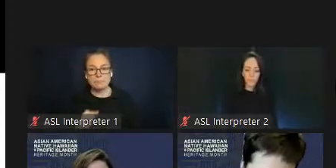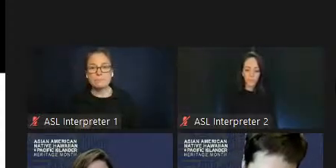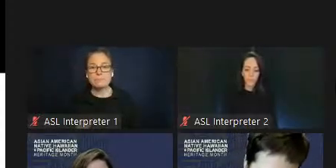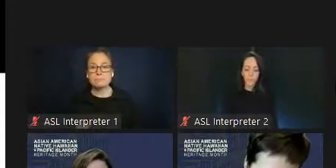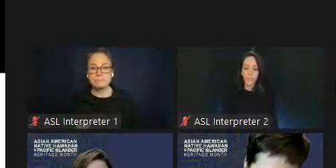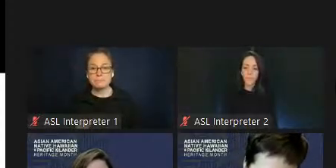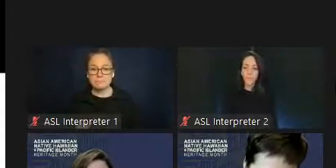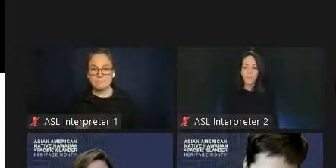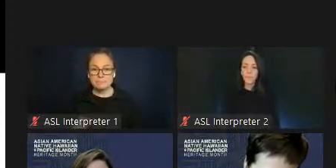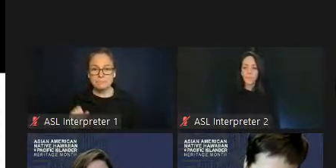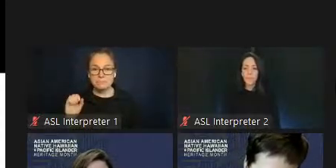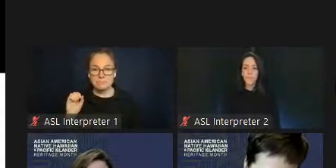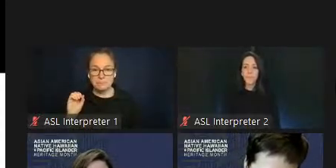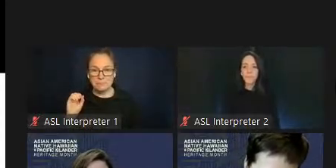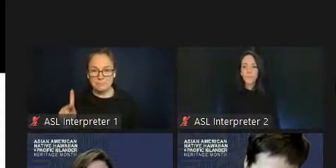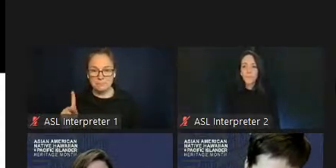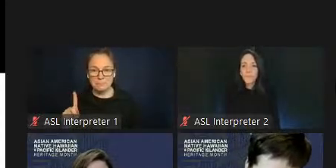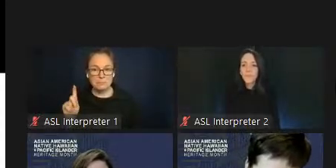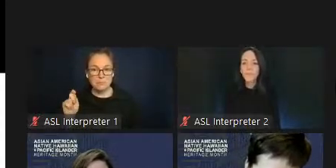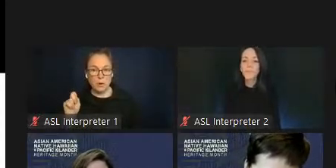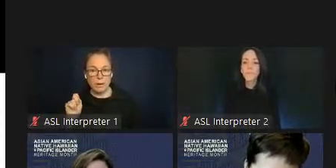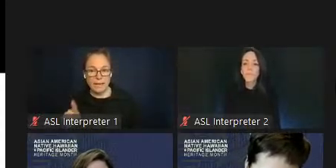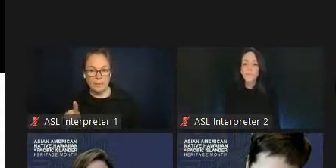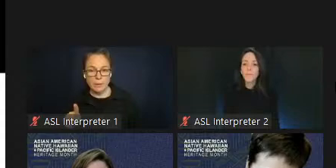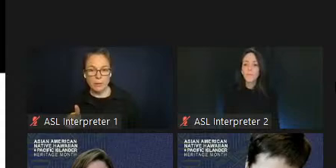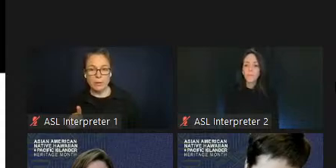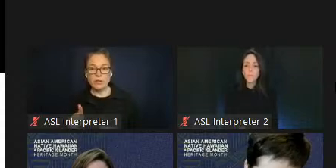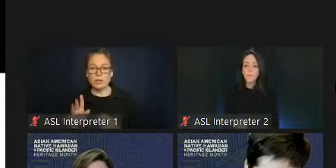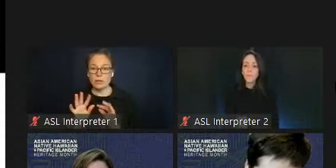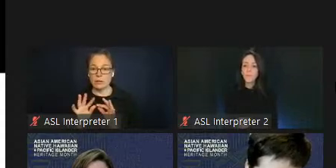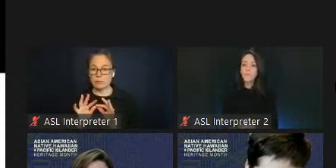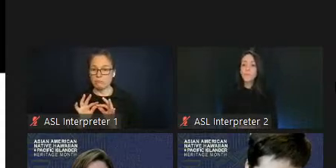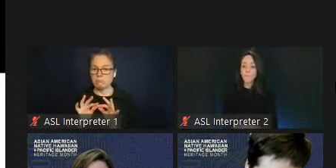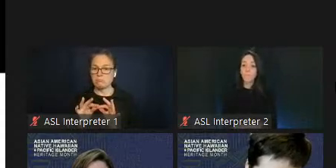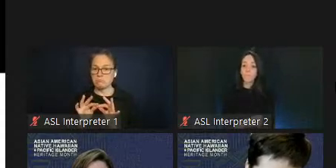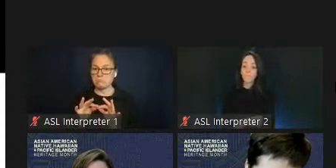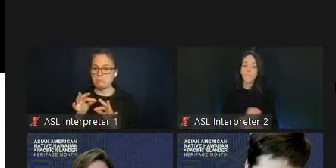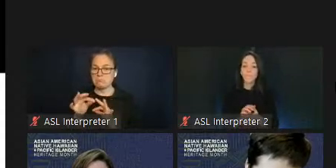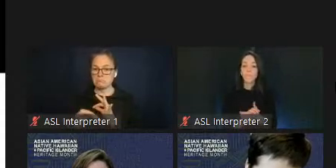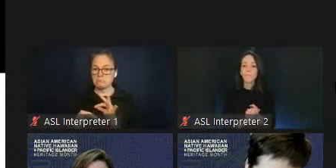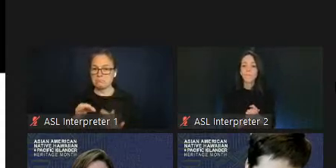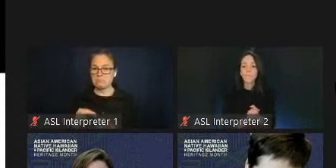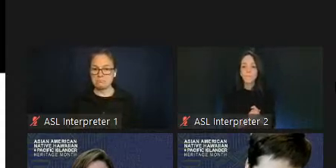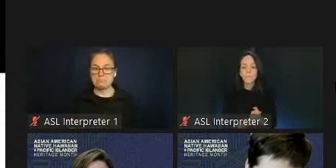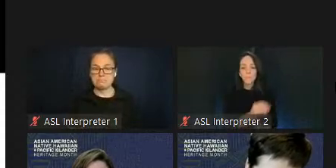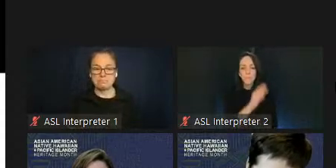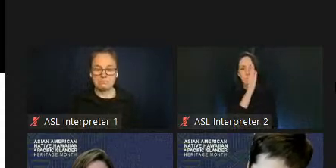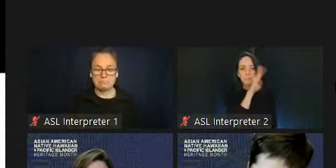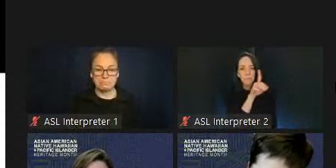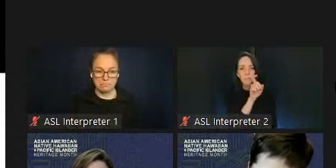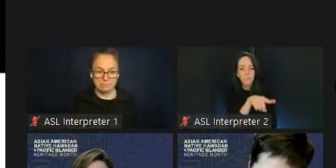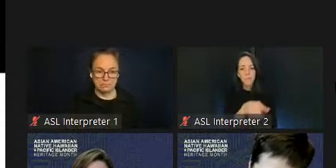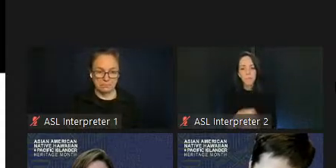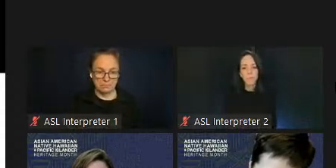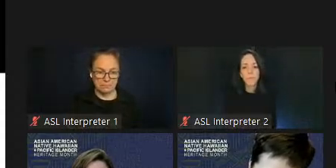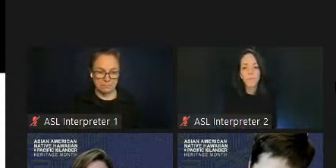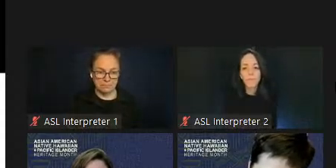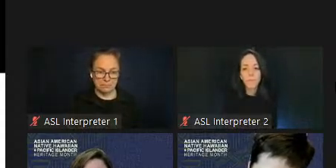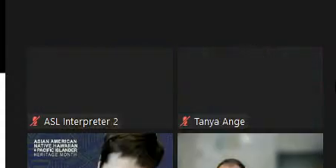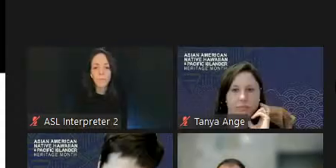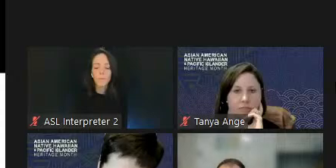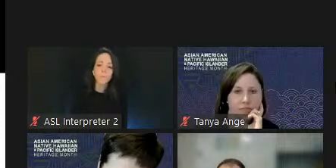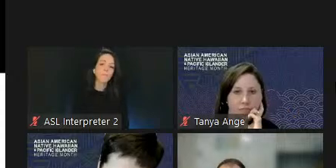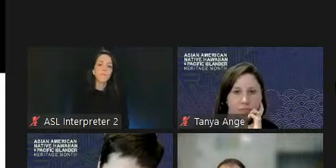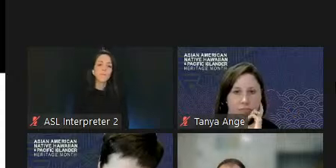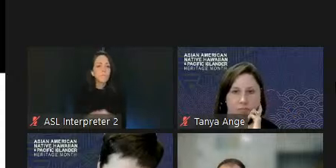it and then I'll ask my question. Thank you. I'm going to ask you a pretty pointed question. You're a short timer. We know that. You've done a